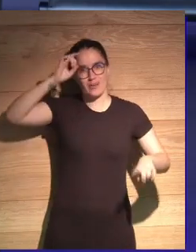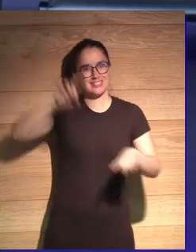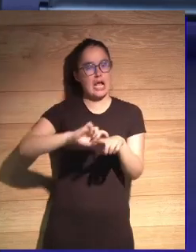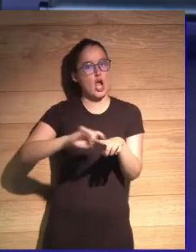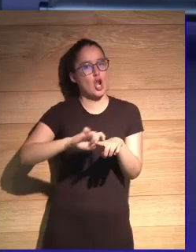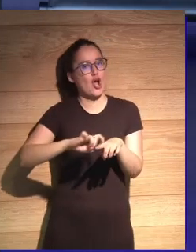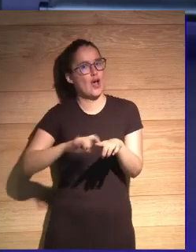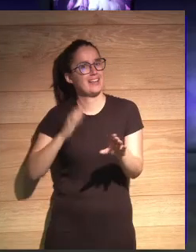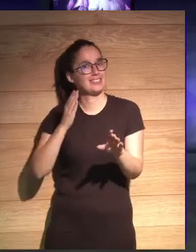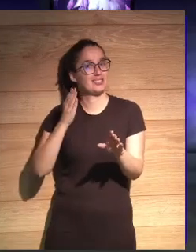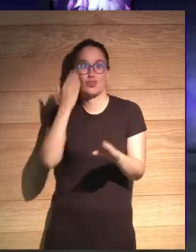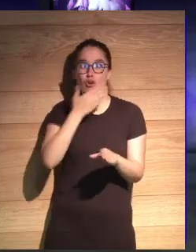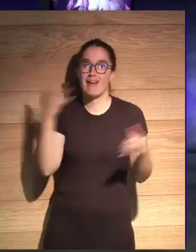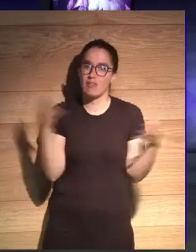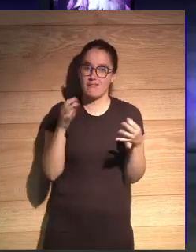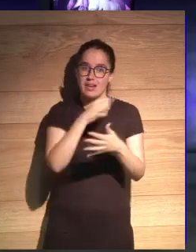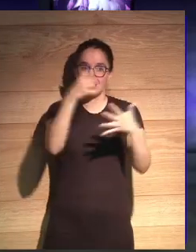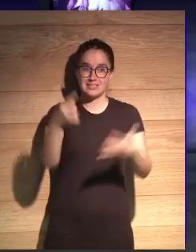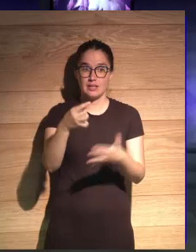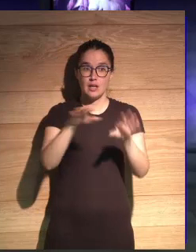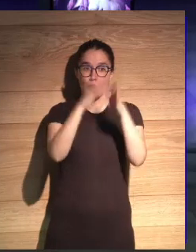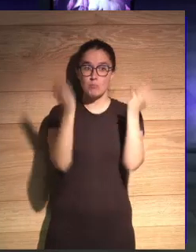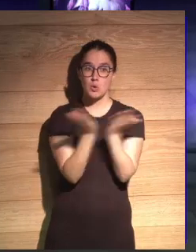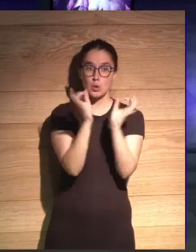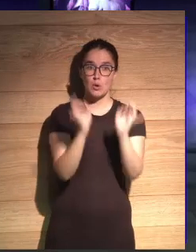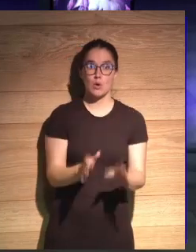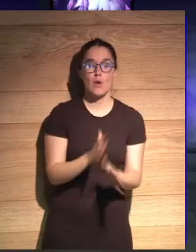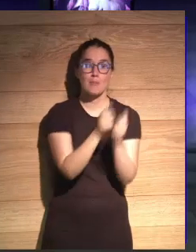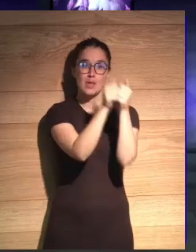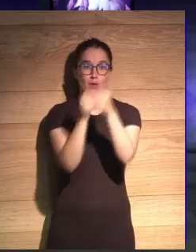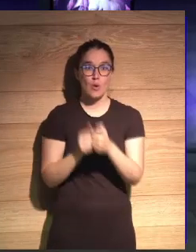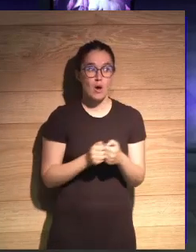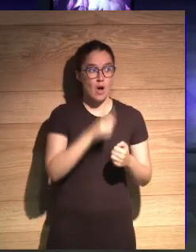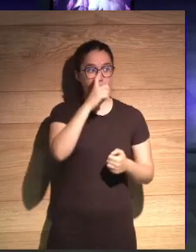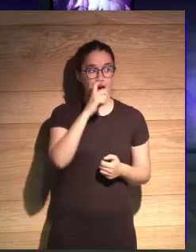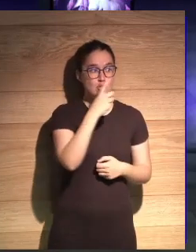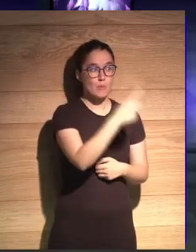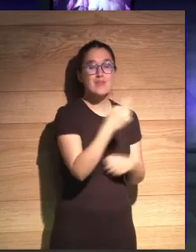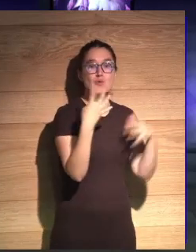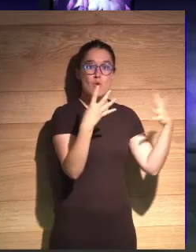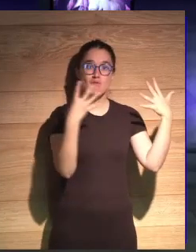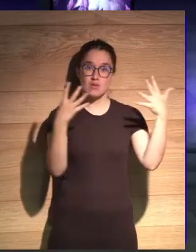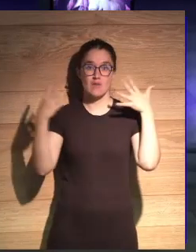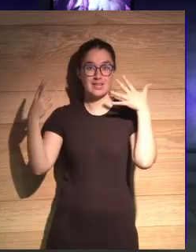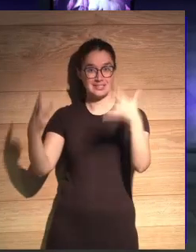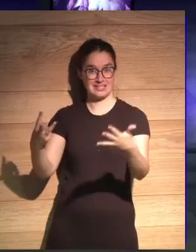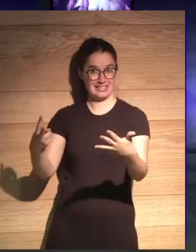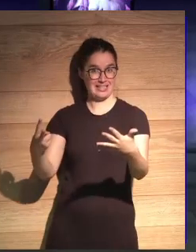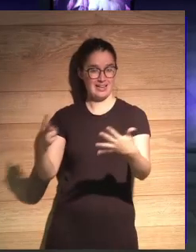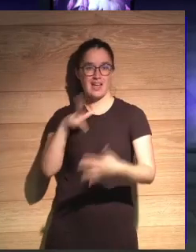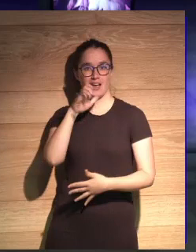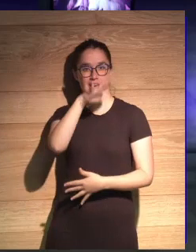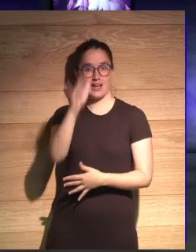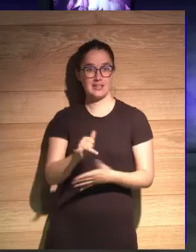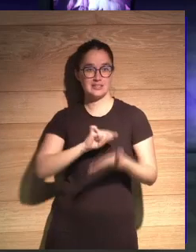all Mambuti pygmies would have to go to the school psychologist. 6. The world as a video game. In